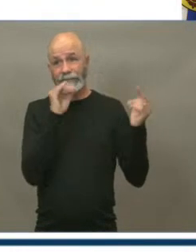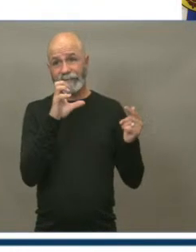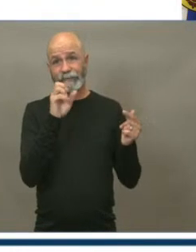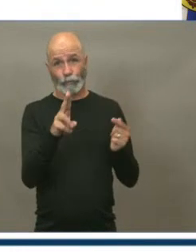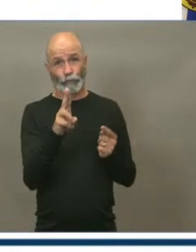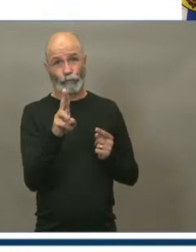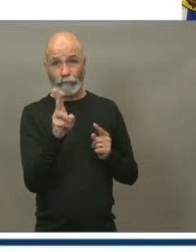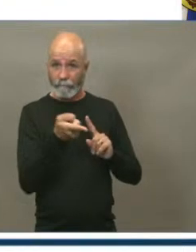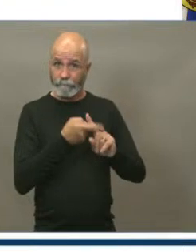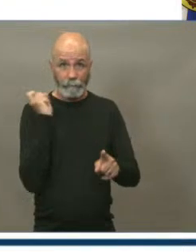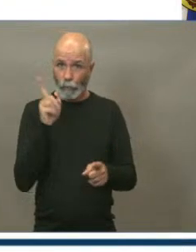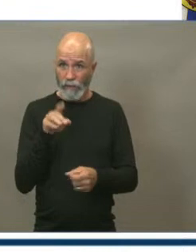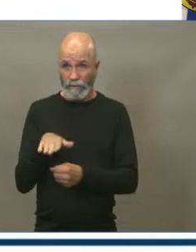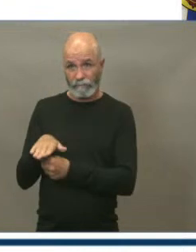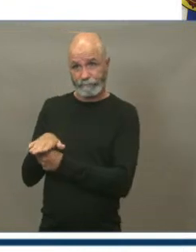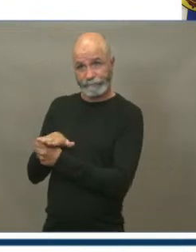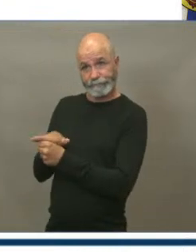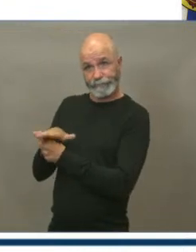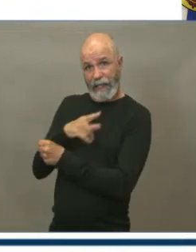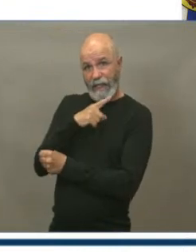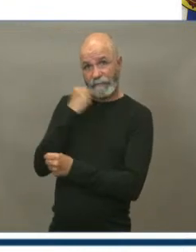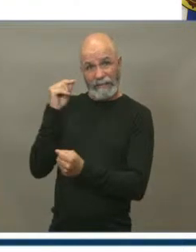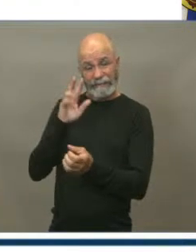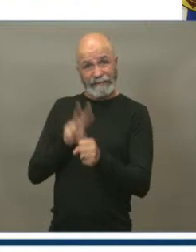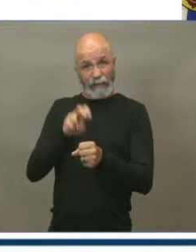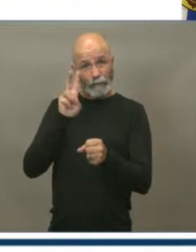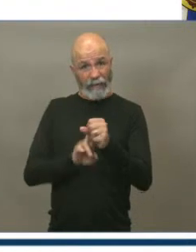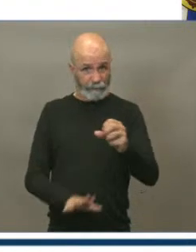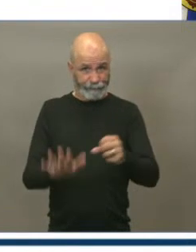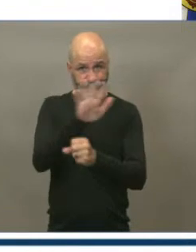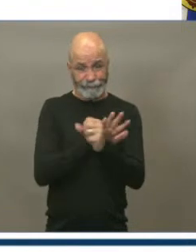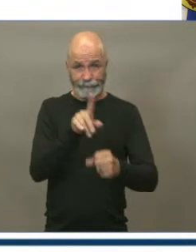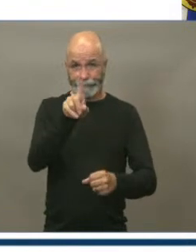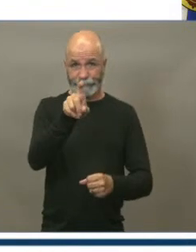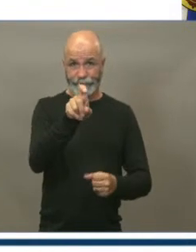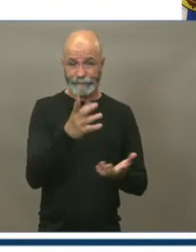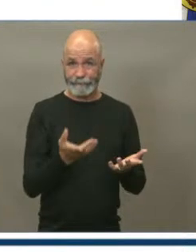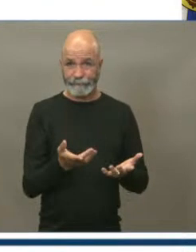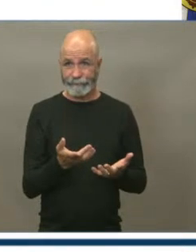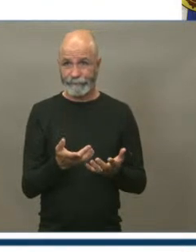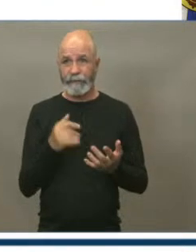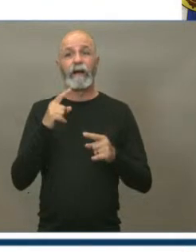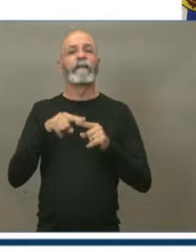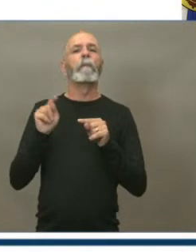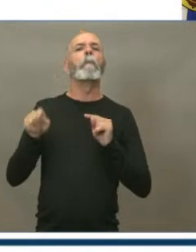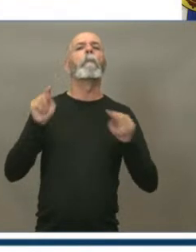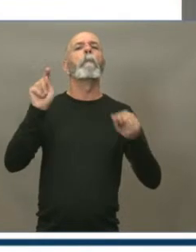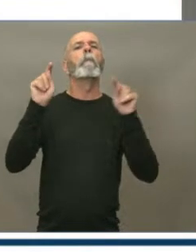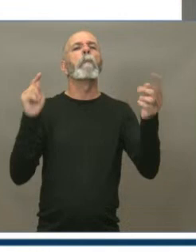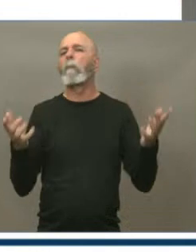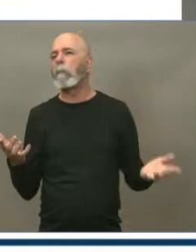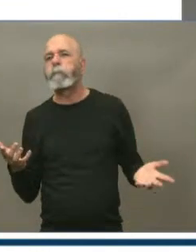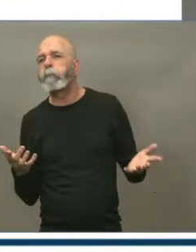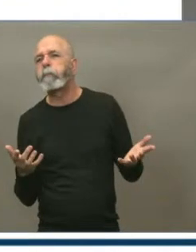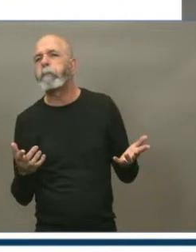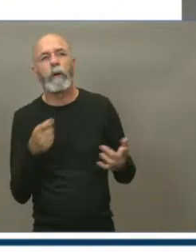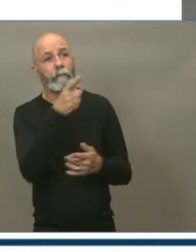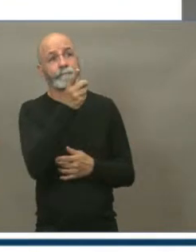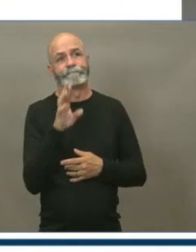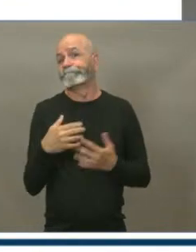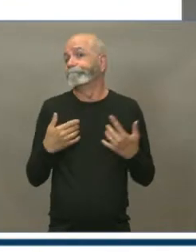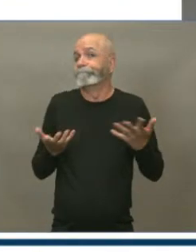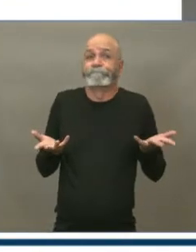a sense of how many originate from the other zones and the type of areas they're from? I don't have that breakdown. We know that because